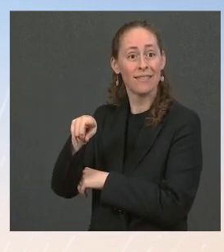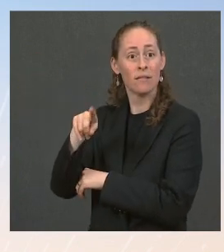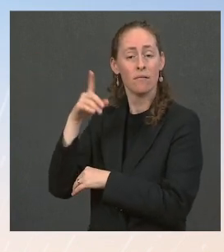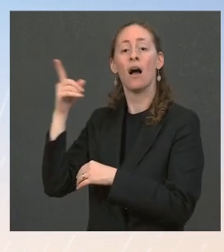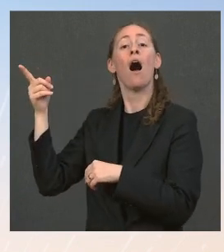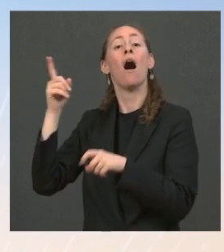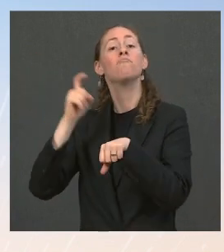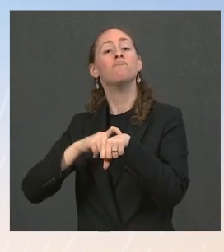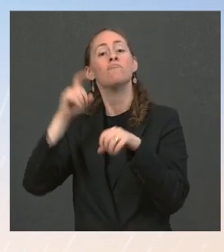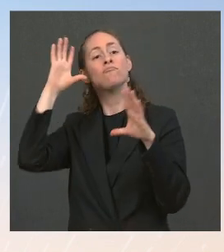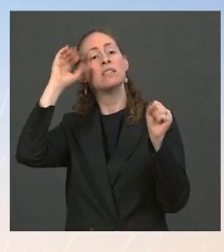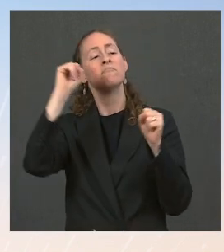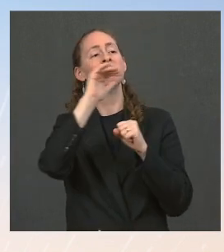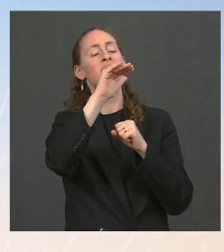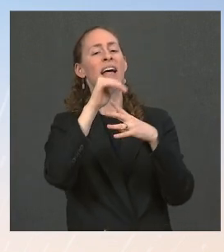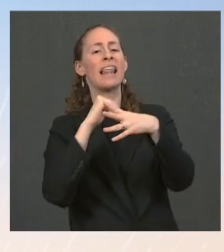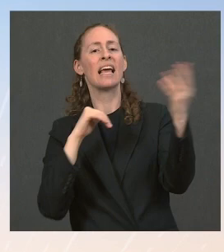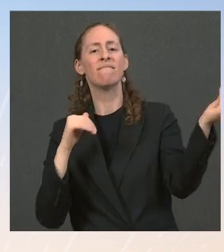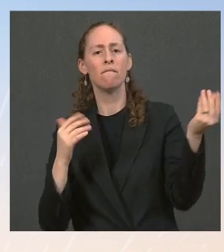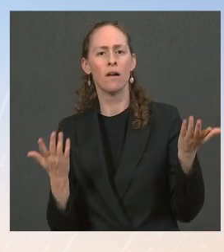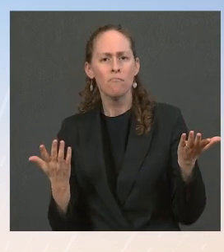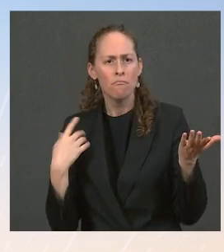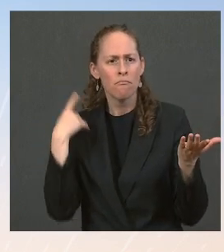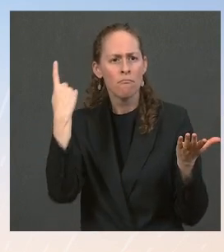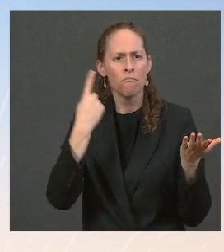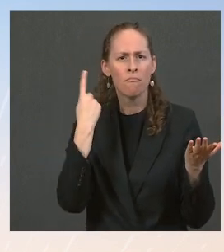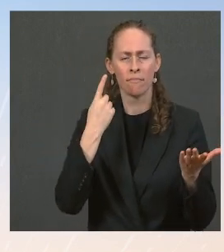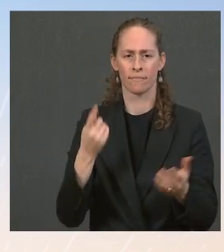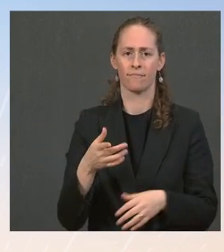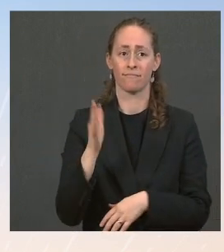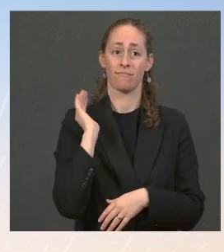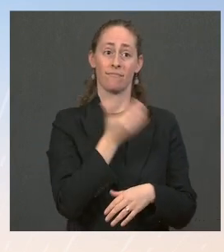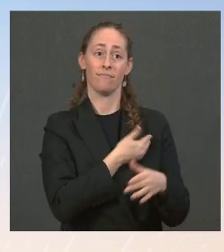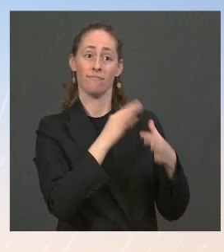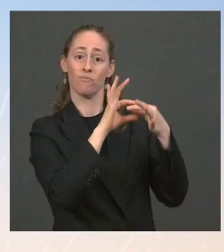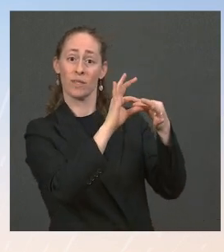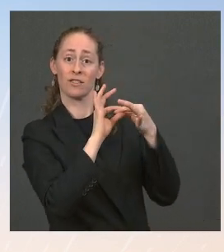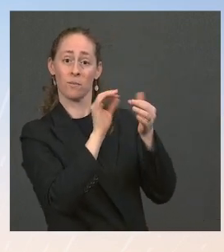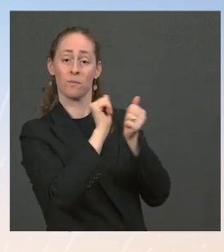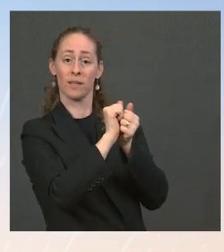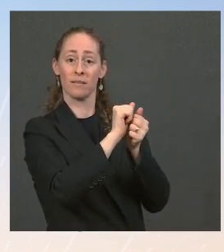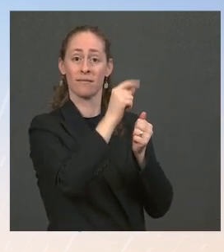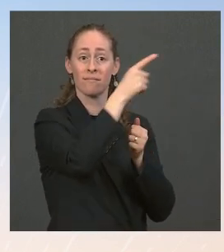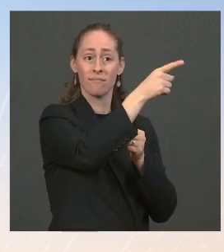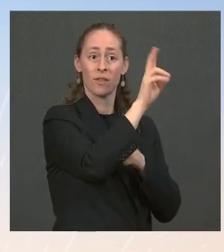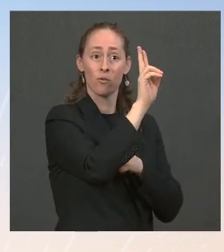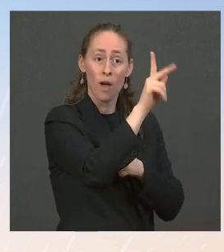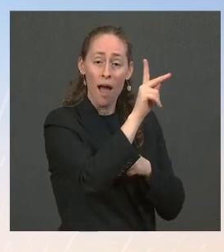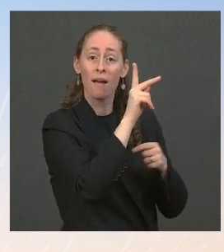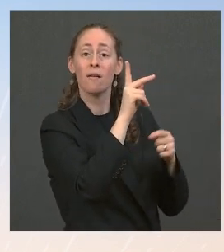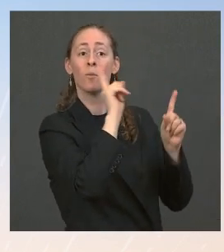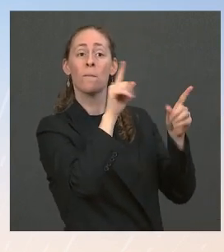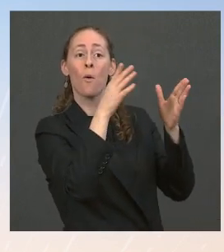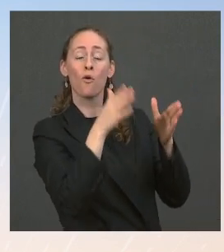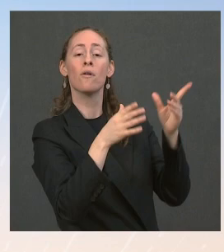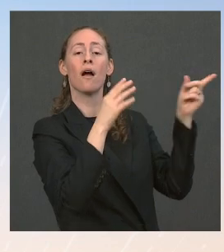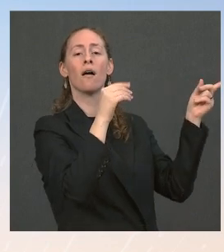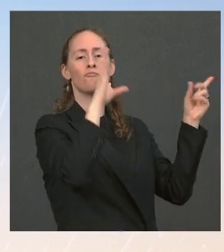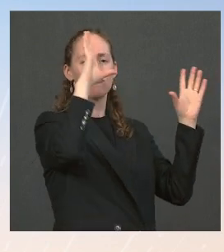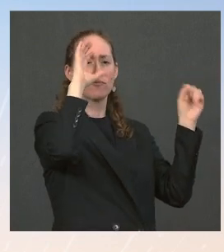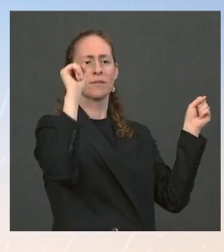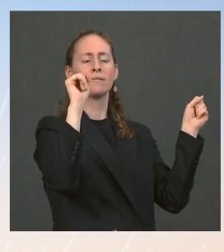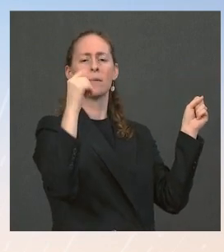circumstance, and I think our relationship with the United Kingdom and with Prime Minister Johnson is so strong and abiding, we will be able to move forward beyond this.